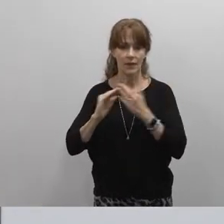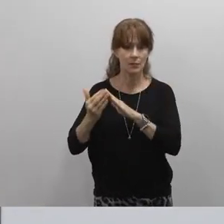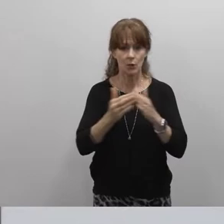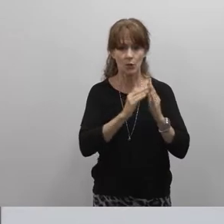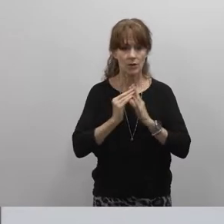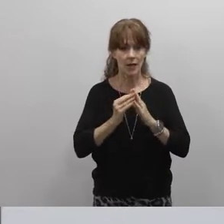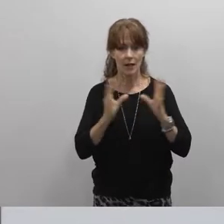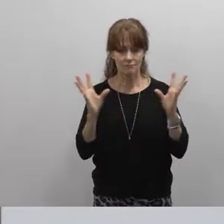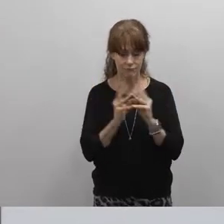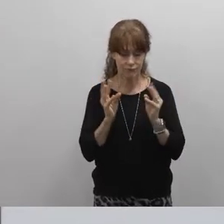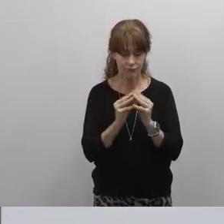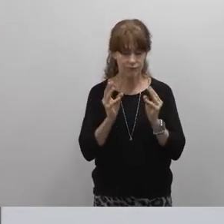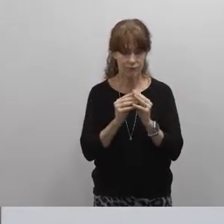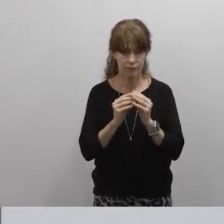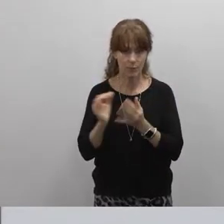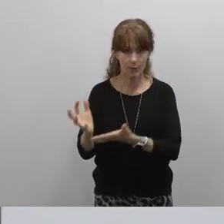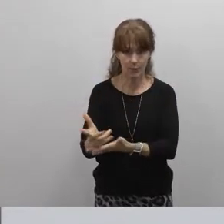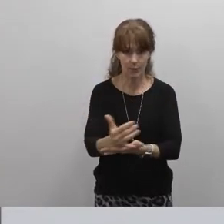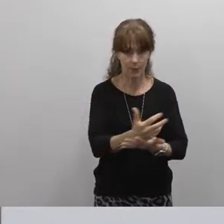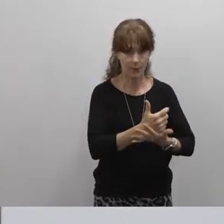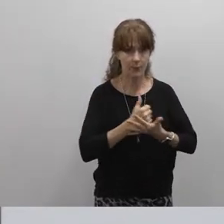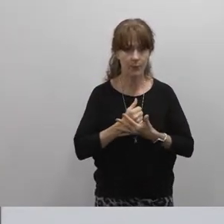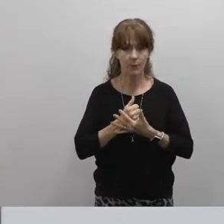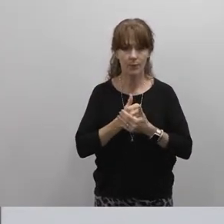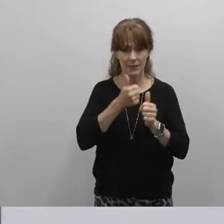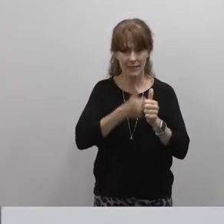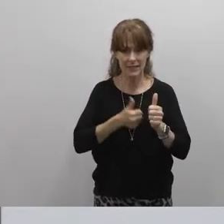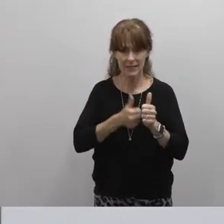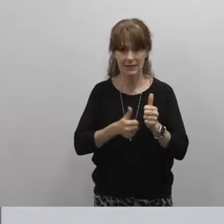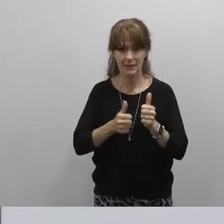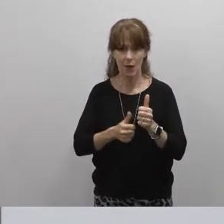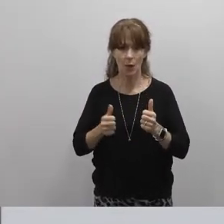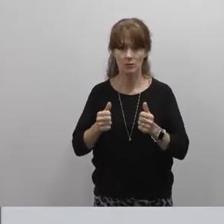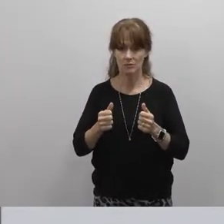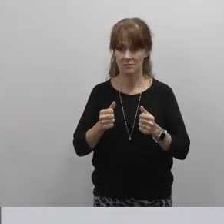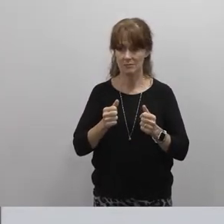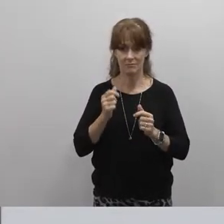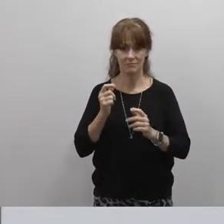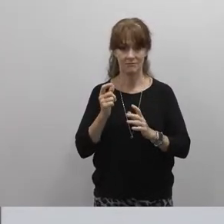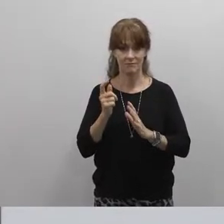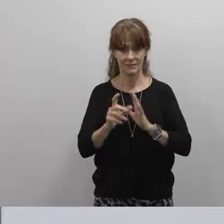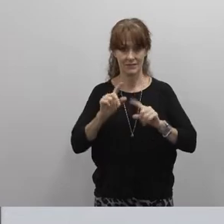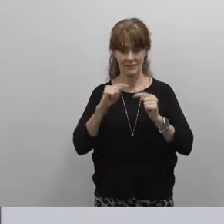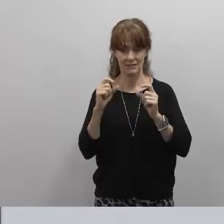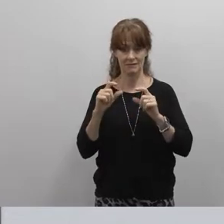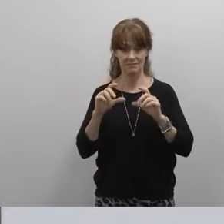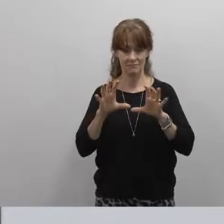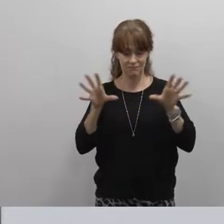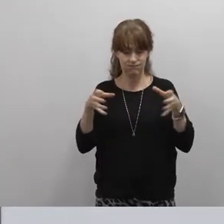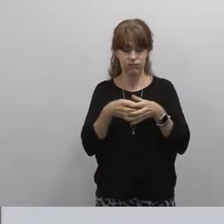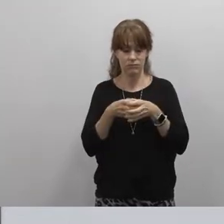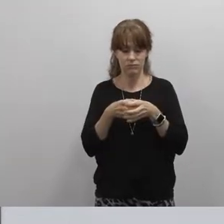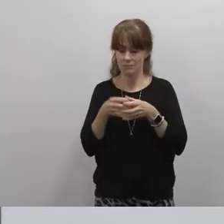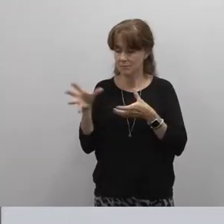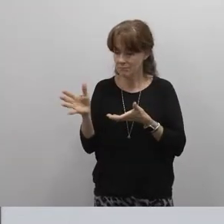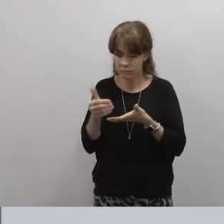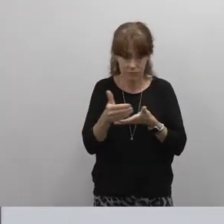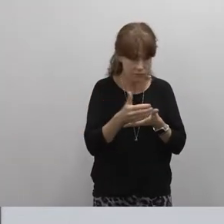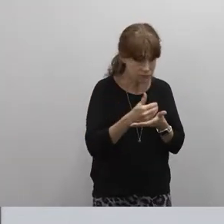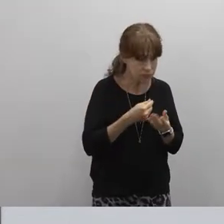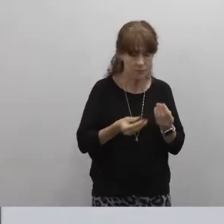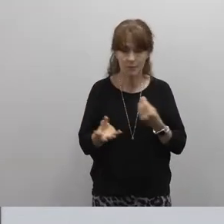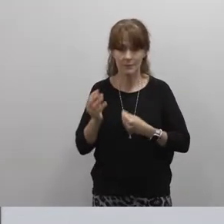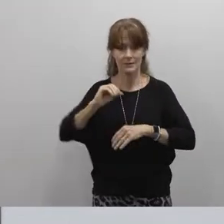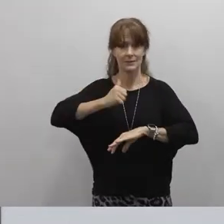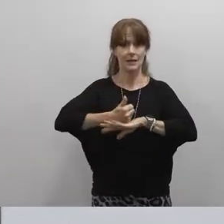forum information we received. You know, every one of those input gathering sessions led us to those 10 project priority sections.